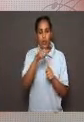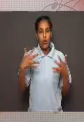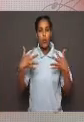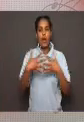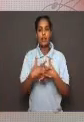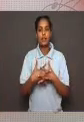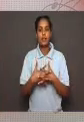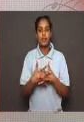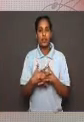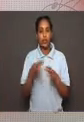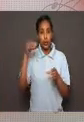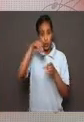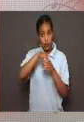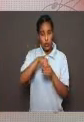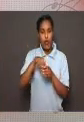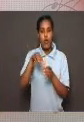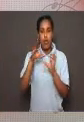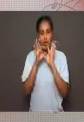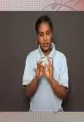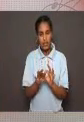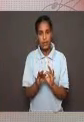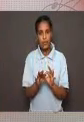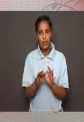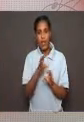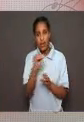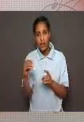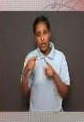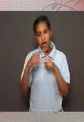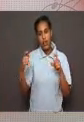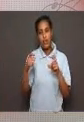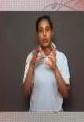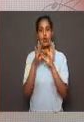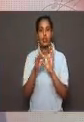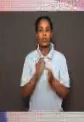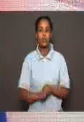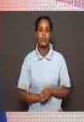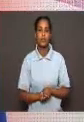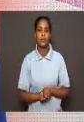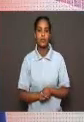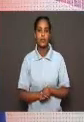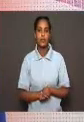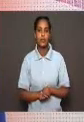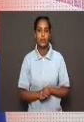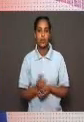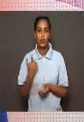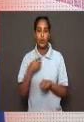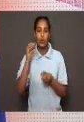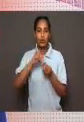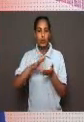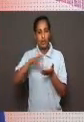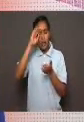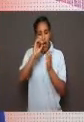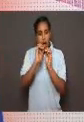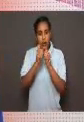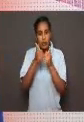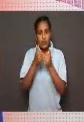combine, including bonding and antibonding. We also learned